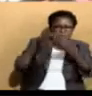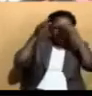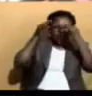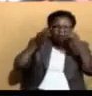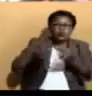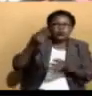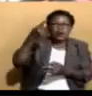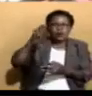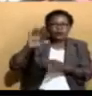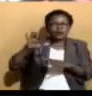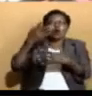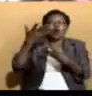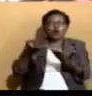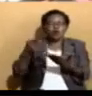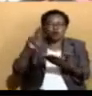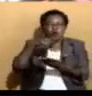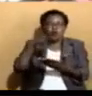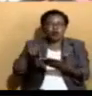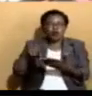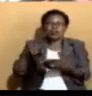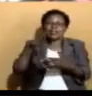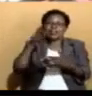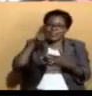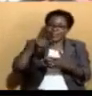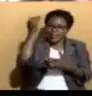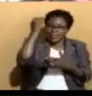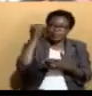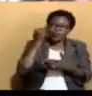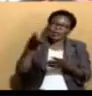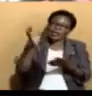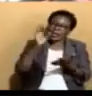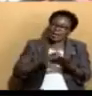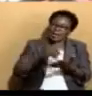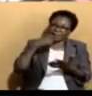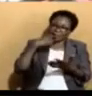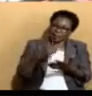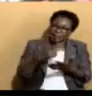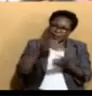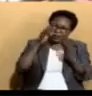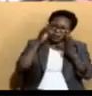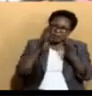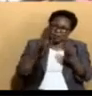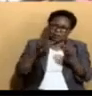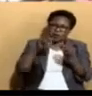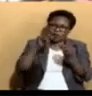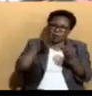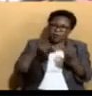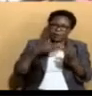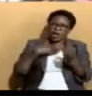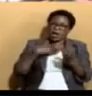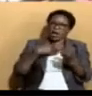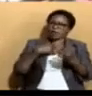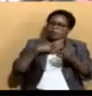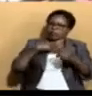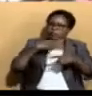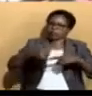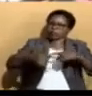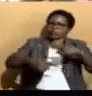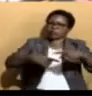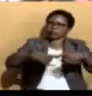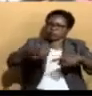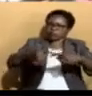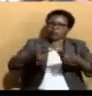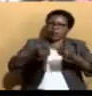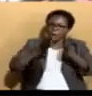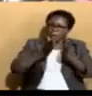this court came to the conclusion that to the extent that there has to be consistent in jurisprudence, public